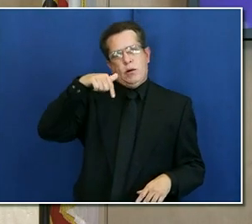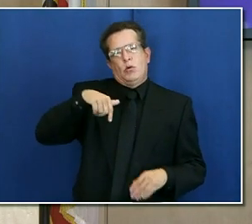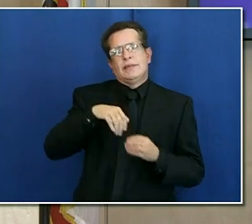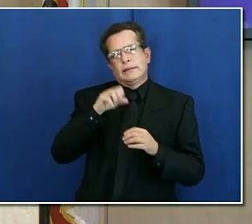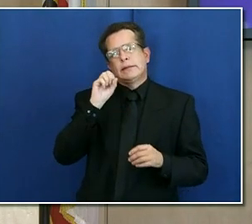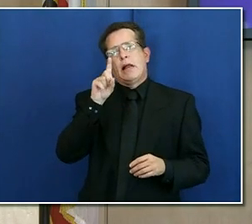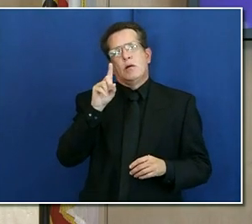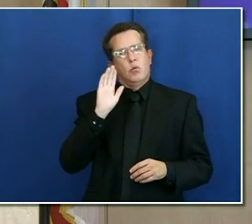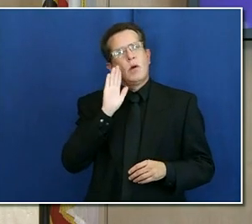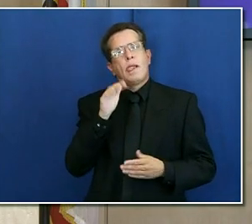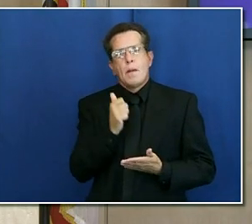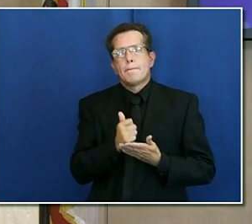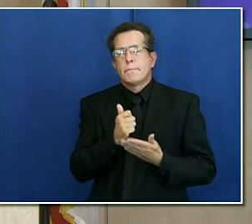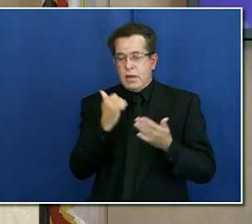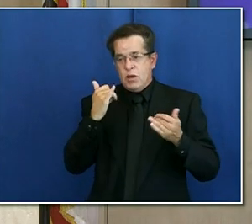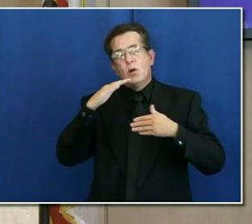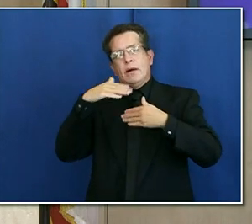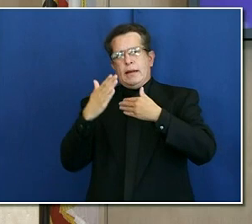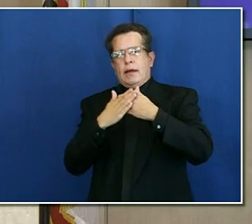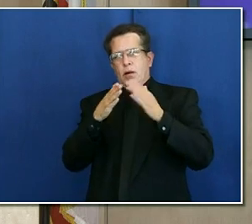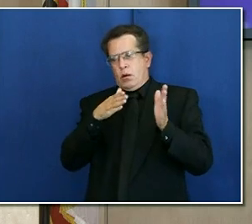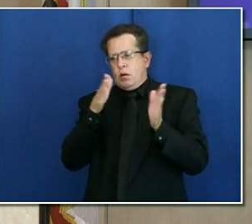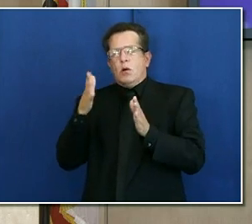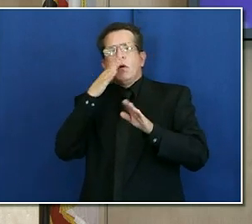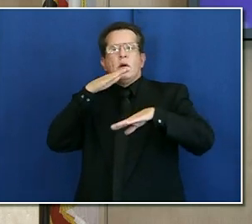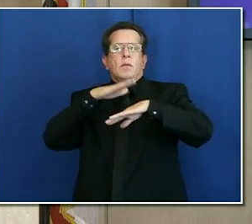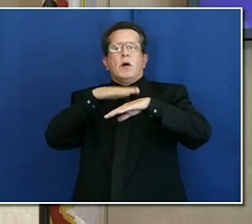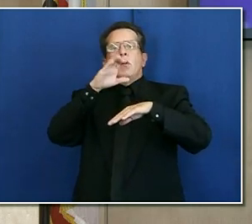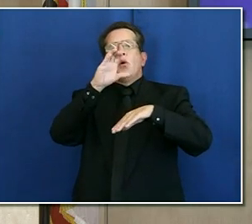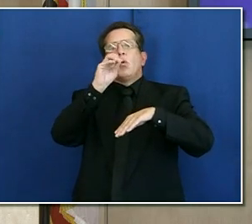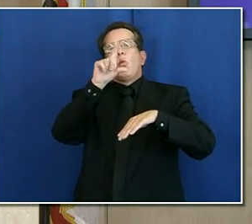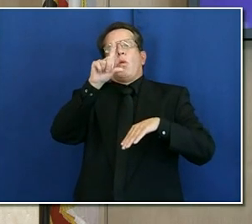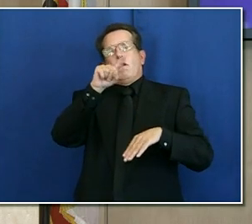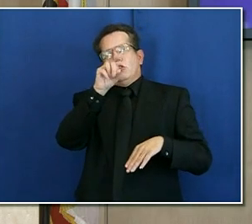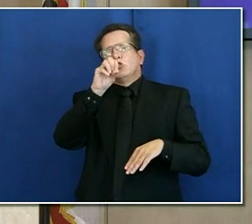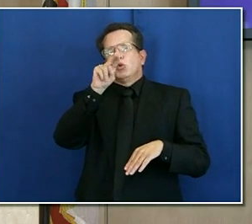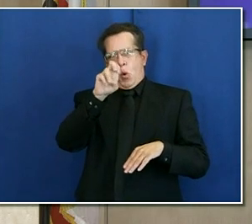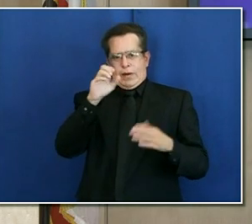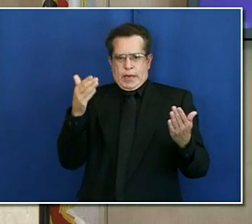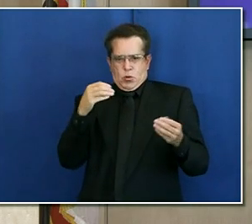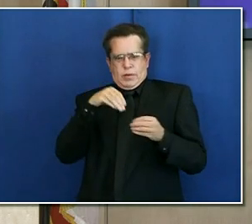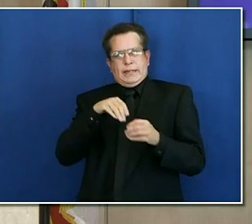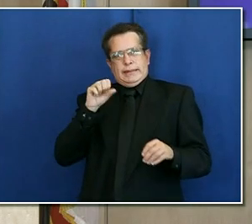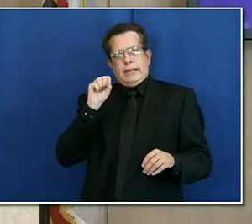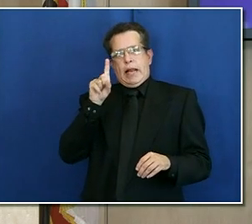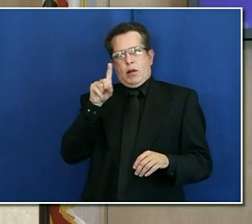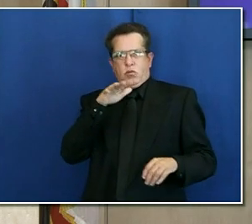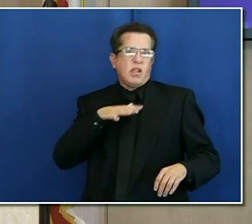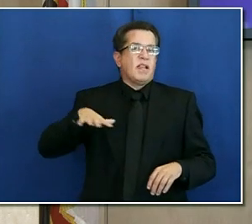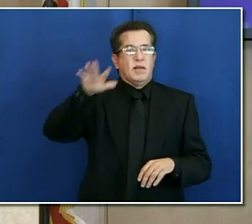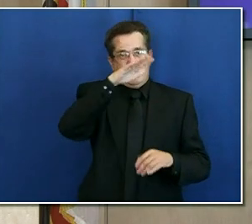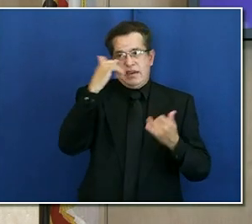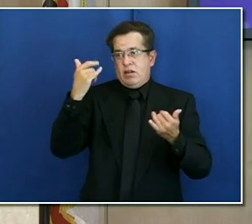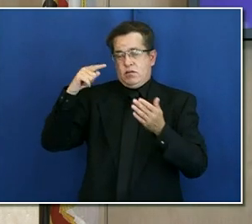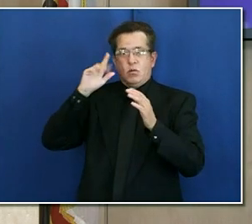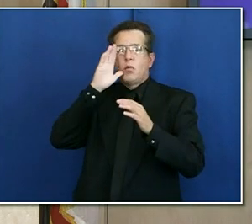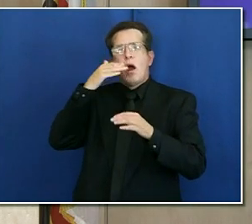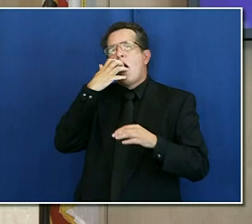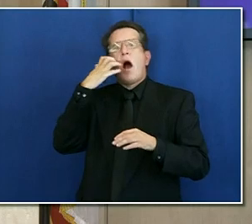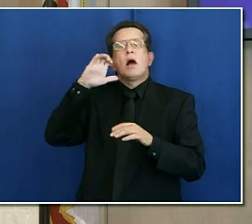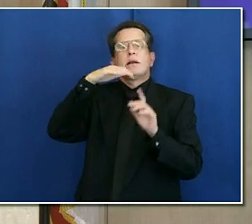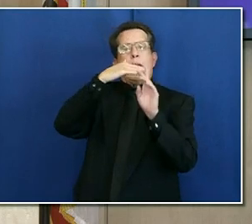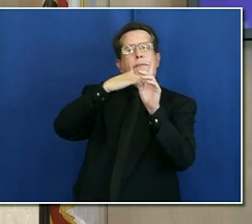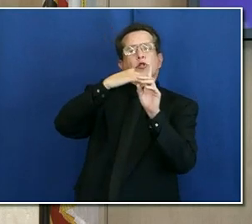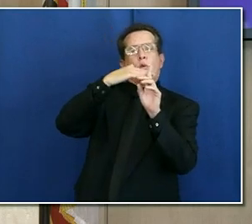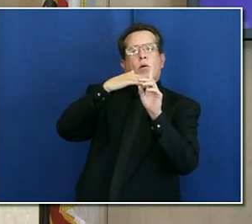In addition to that, I want to make a quick update around cool zones over the Labor Day weekend. We are expecting some warm temperatures, and in light of the heat warnings